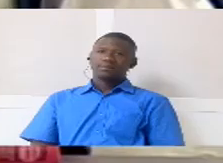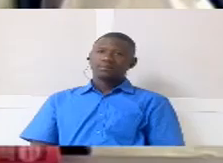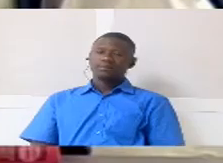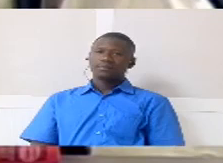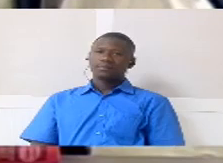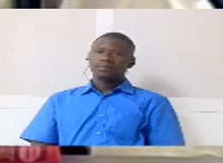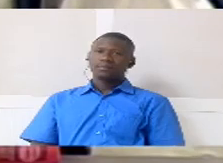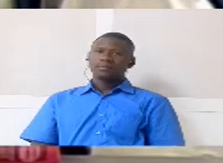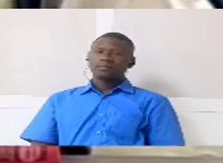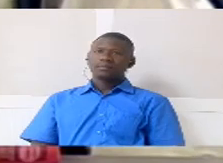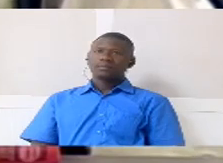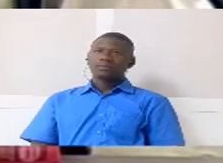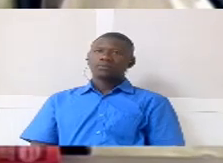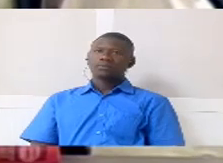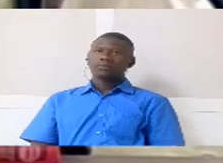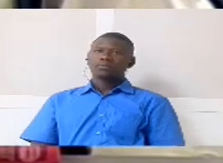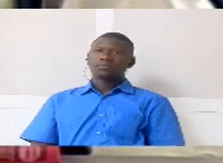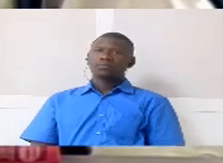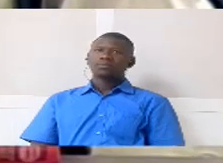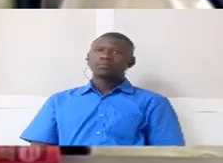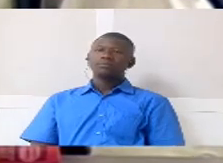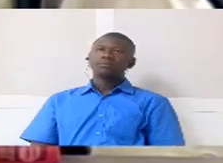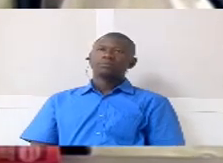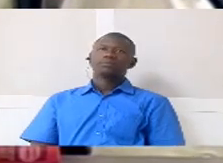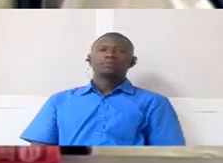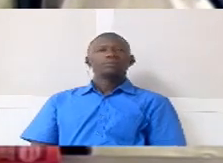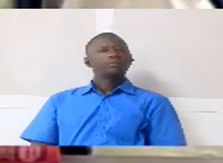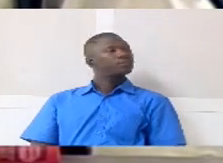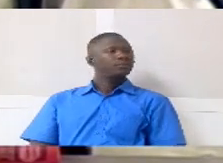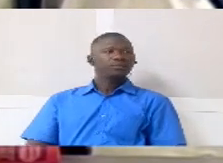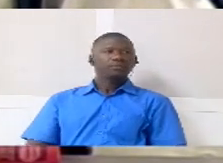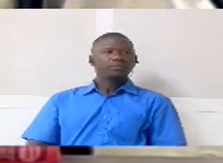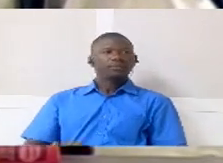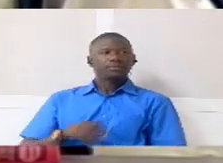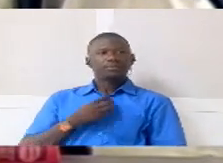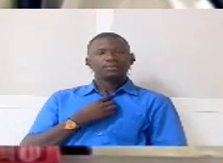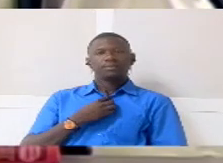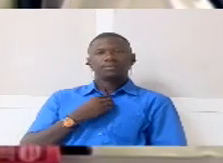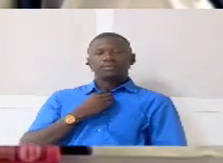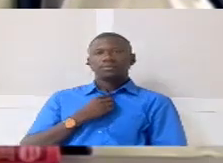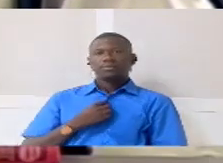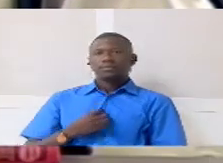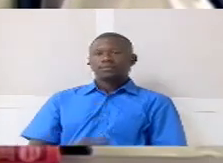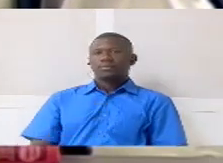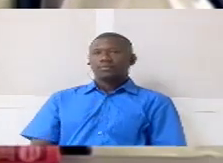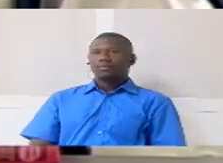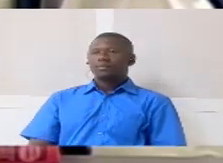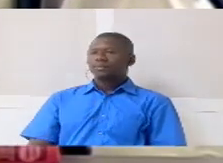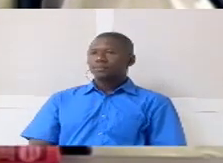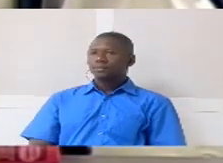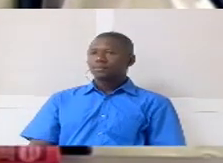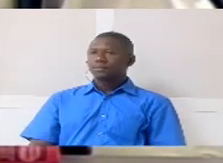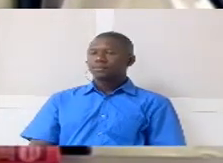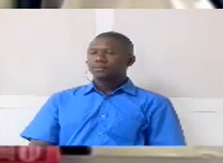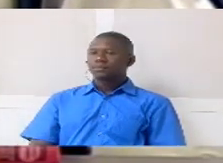Sambaje, Casso Nyanta Munekela Wolie, La Taraje, Anyanta Munekela Wolie, Ila Fahamru Nila Londo to Munea Candy,